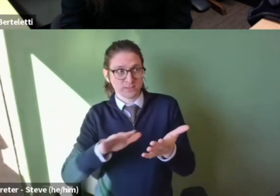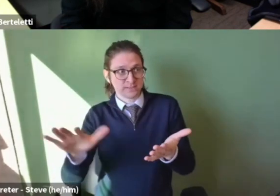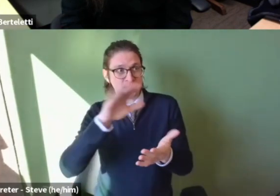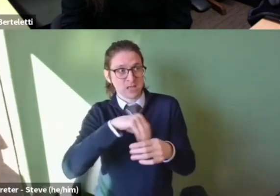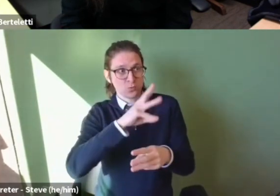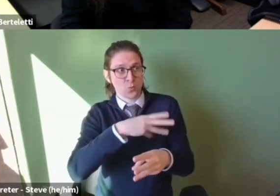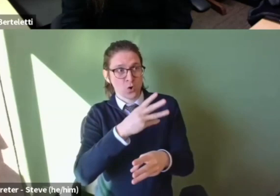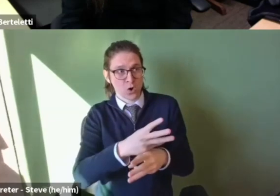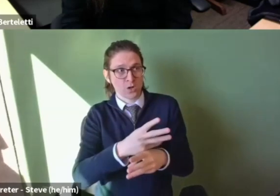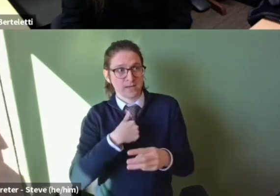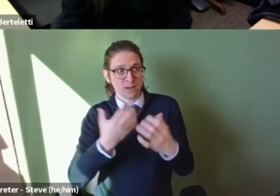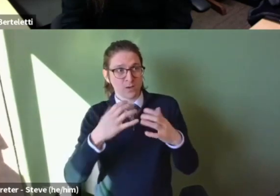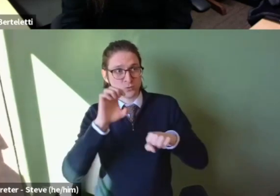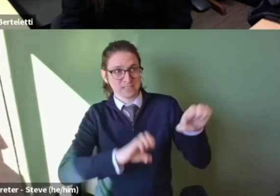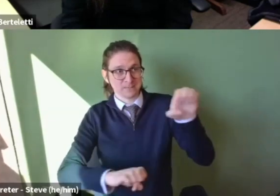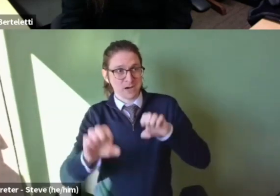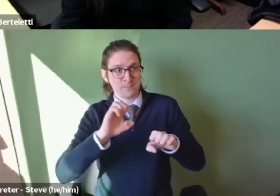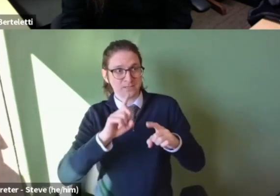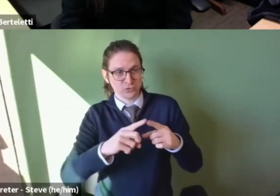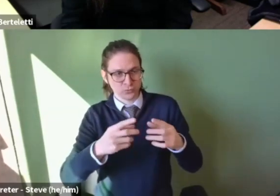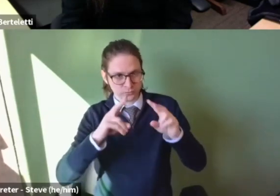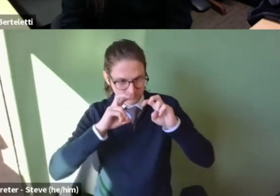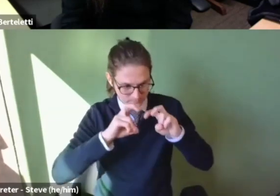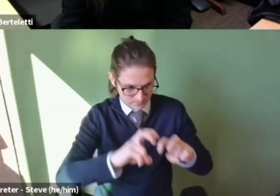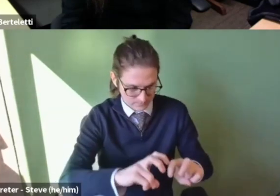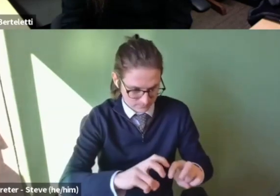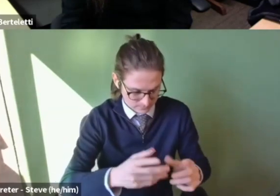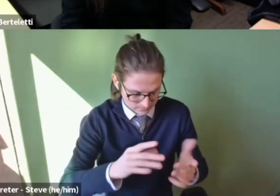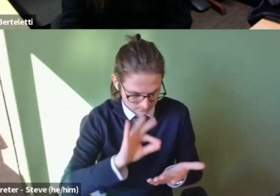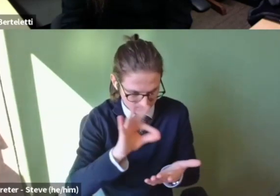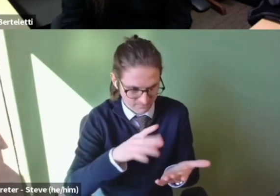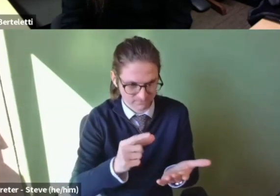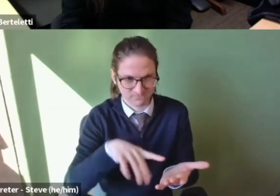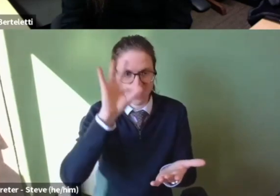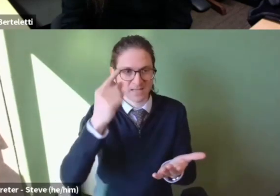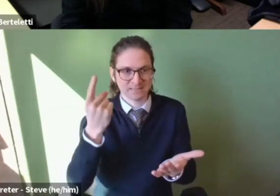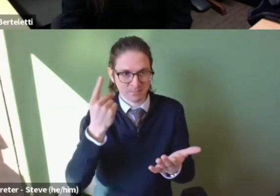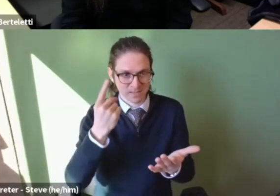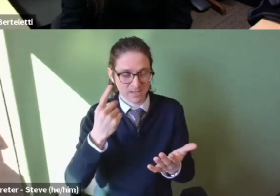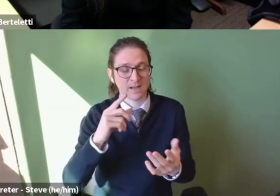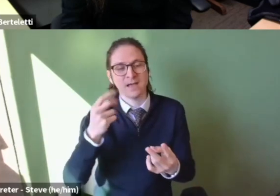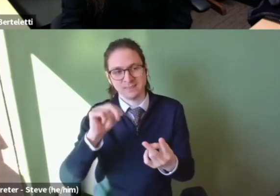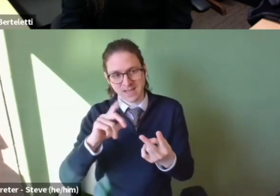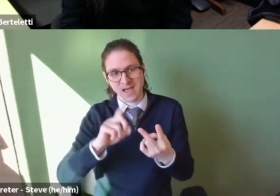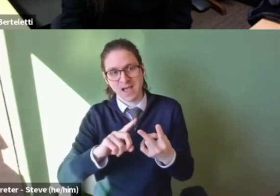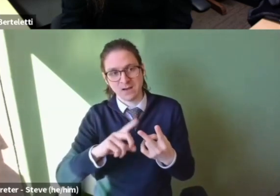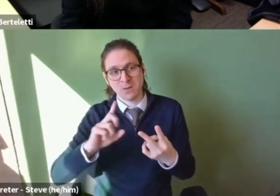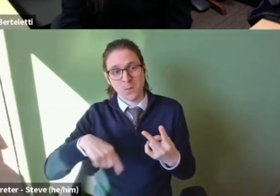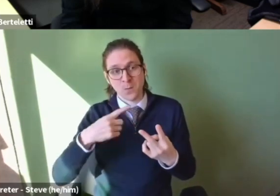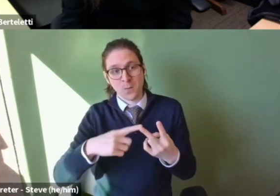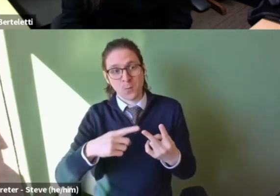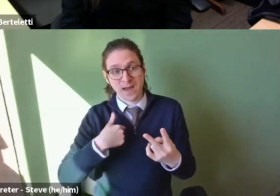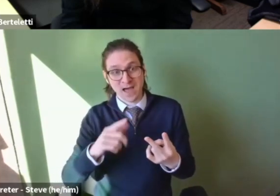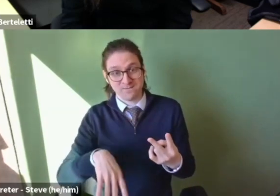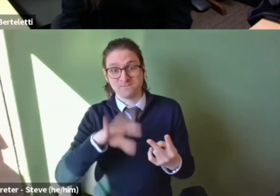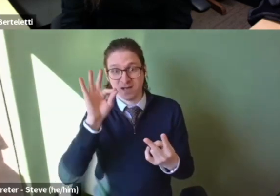do a systematic experiment to try to lift up? And then how would I do that in a way that once I've decided in a very biased way what it is I want to